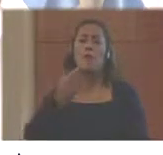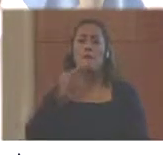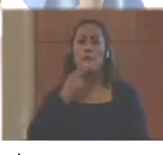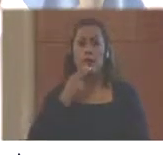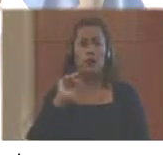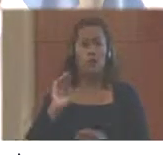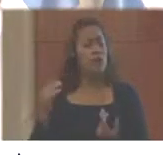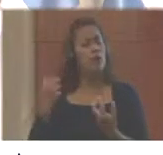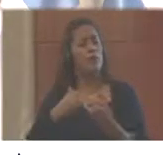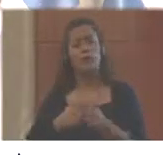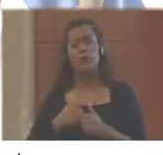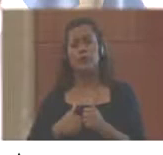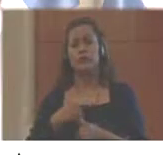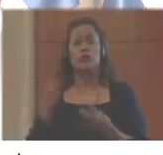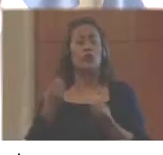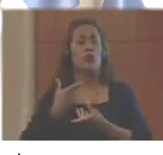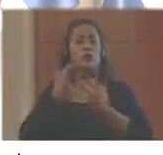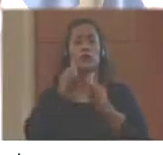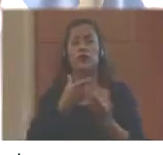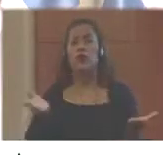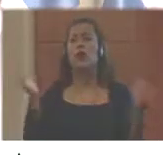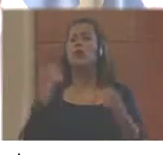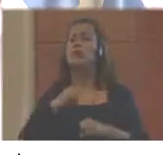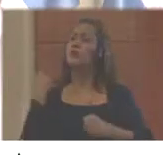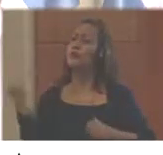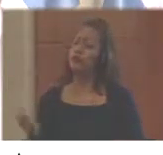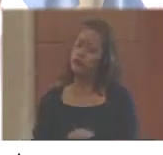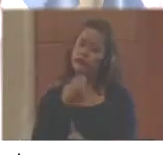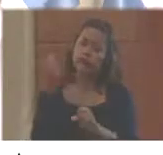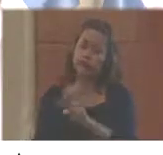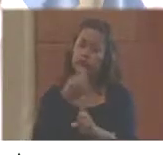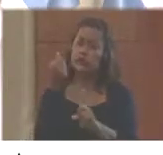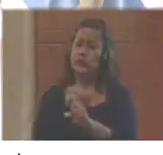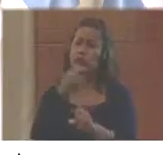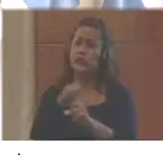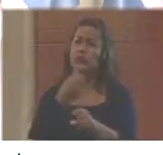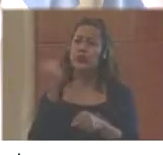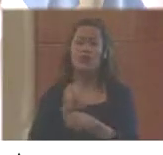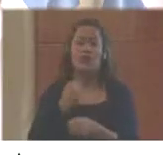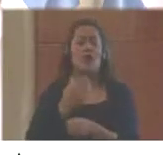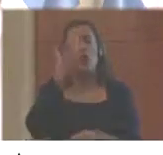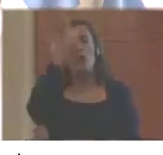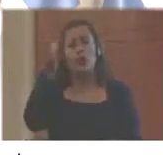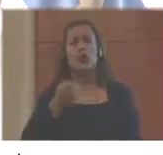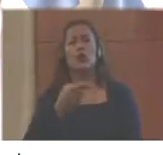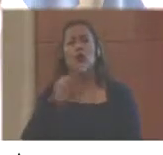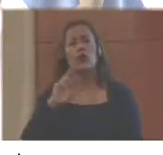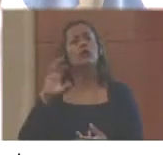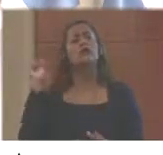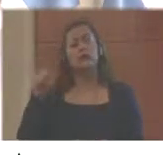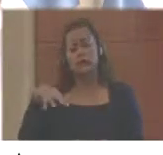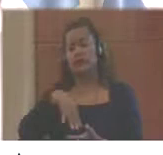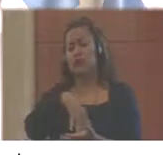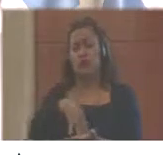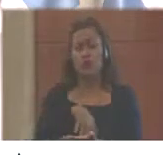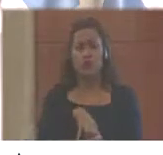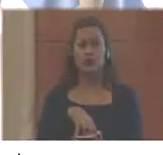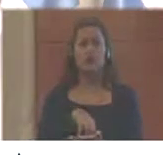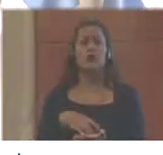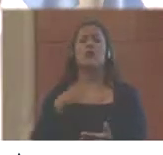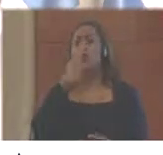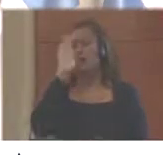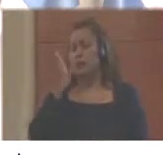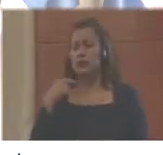country. I am here to make you know that this is one of the most vulnerable nations of the world,